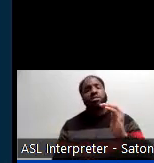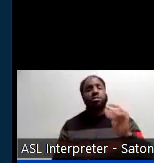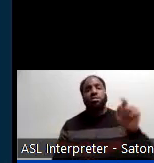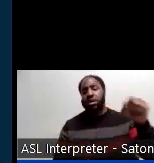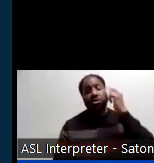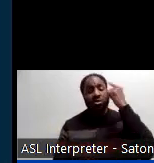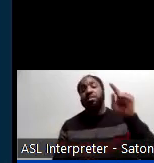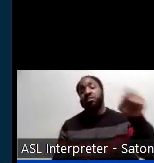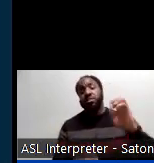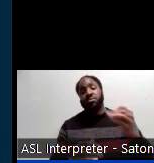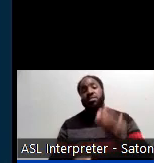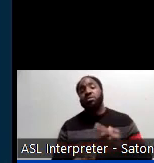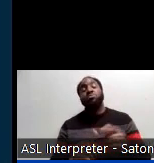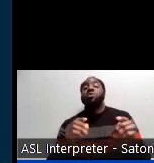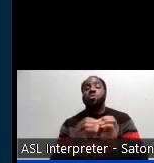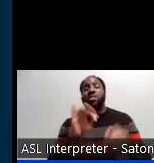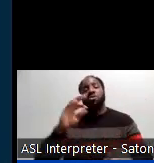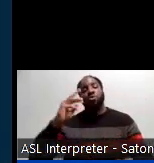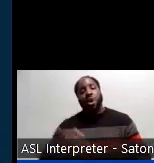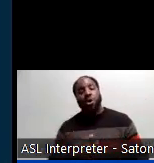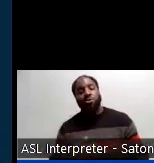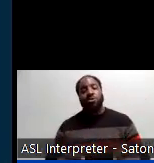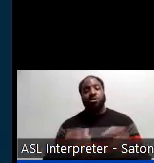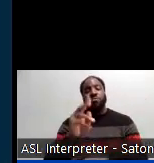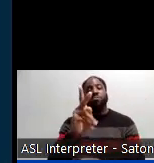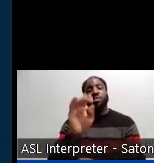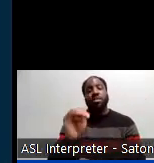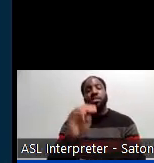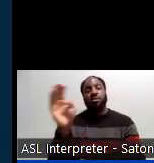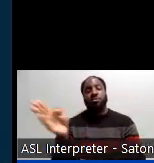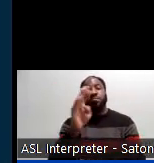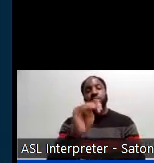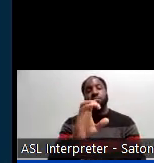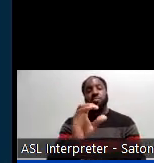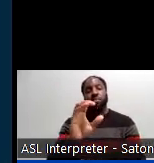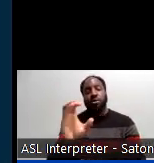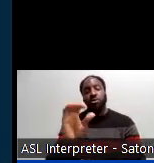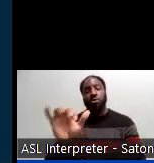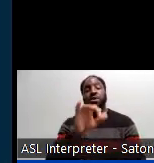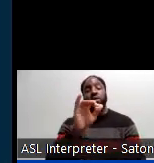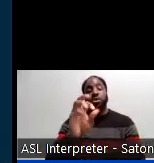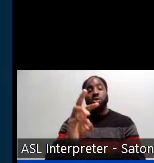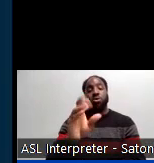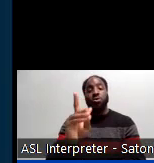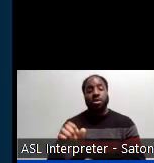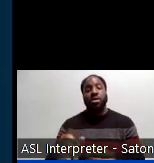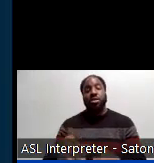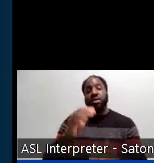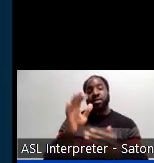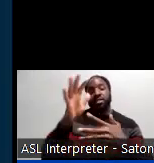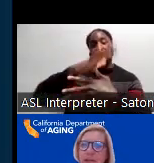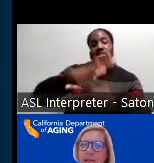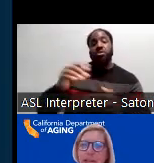but to welcome, I guess I would say, Kim McCoy-Wade, the Senior Advisor on Aging, Disability, and Alzheimer's in the Office of Governor